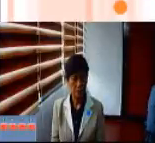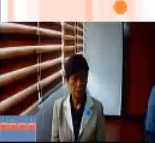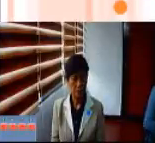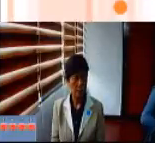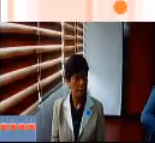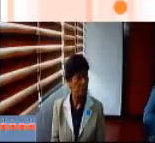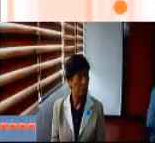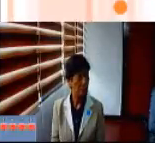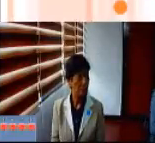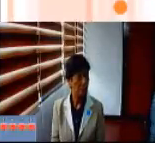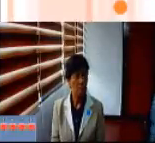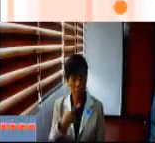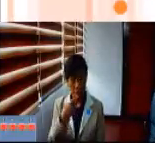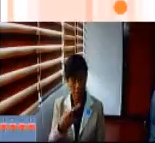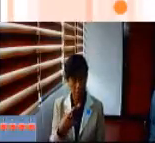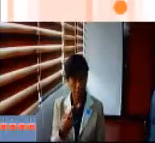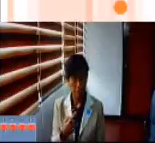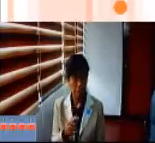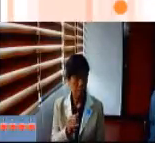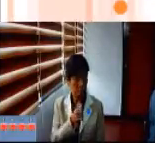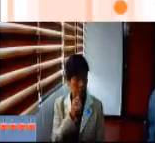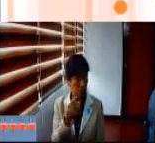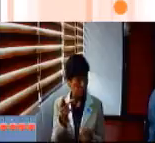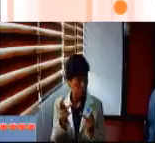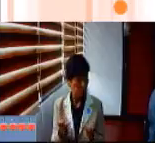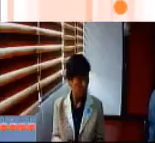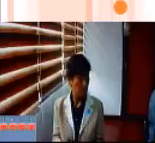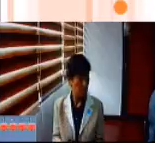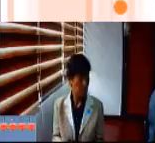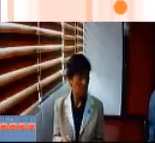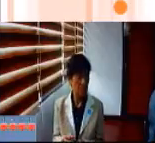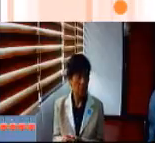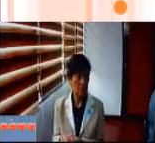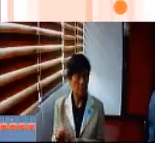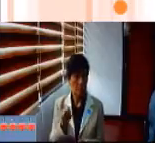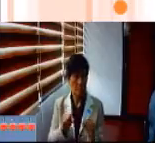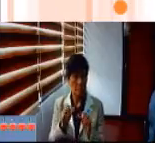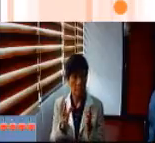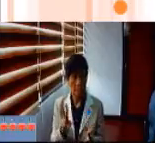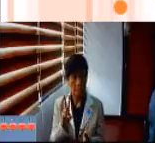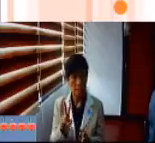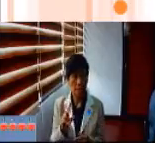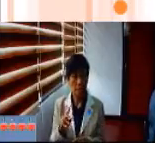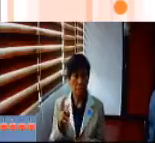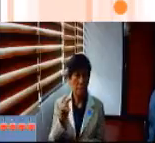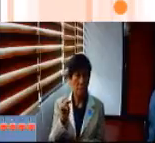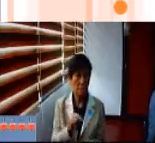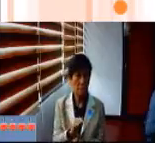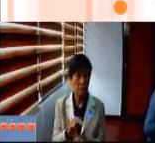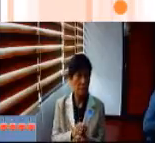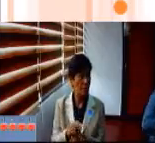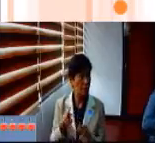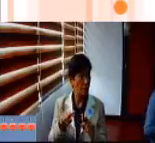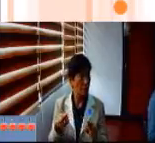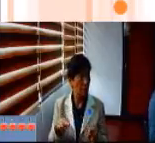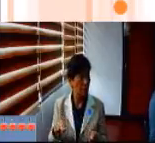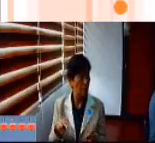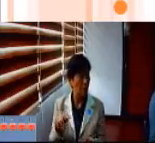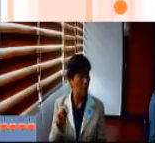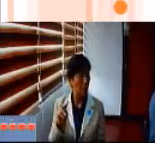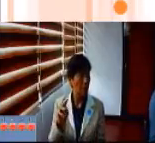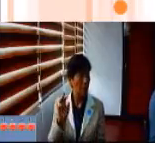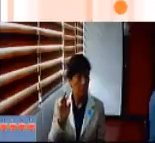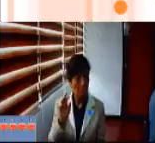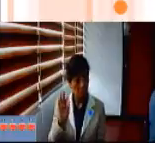Okay, as mentioned, I'm currently a career scientist too at the National Fisheries Research and Development Institute. NFRDI is the